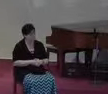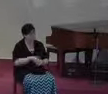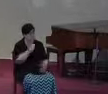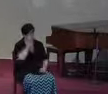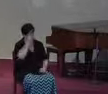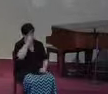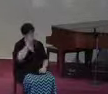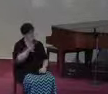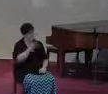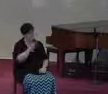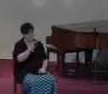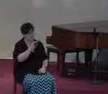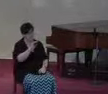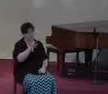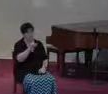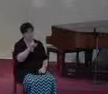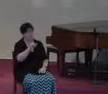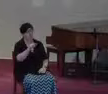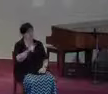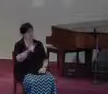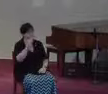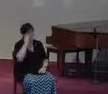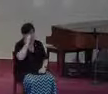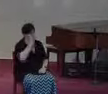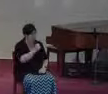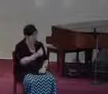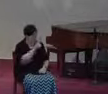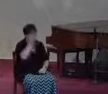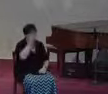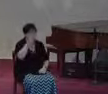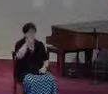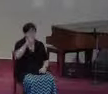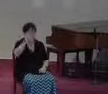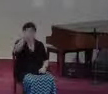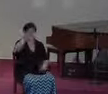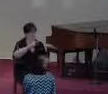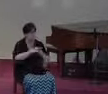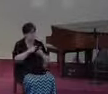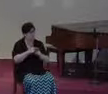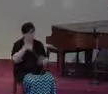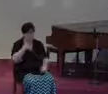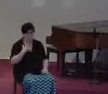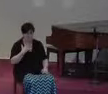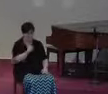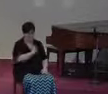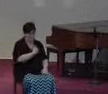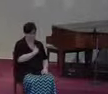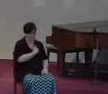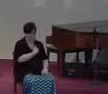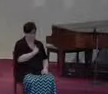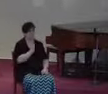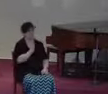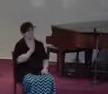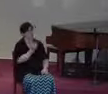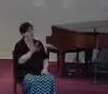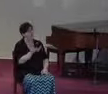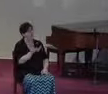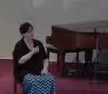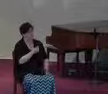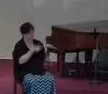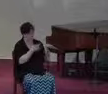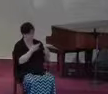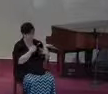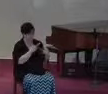In fact, I know it's not, because God's word tells us very clearly that it is our responsibility